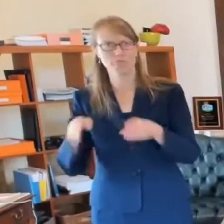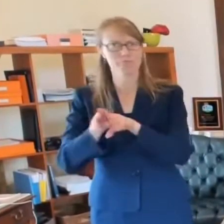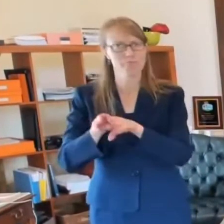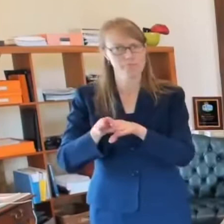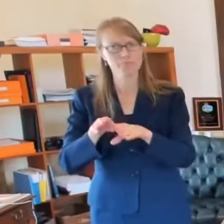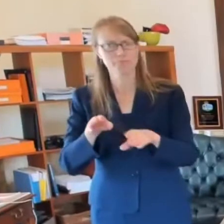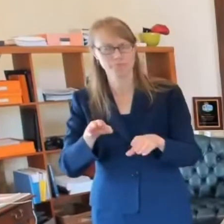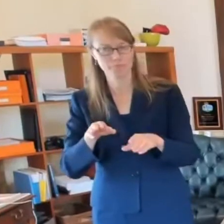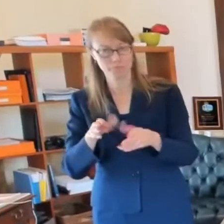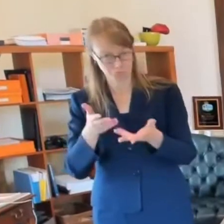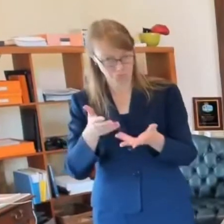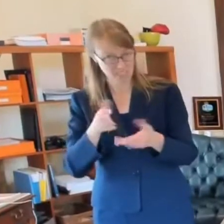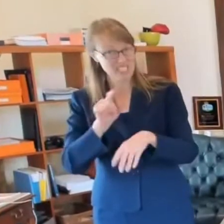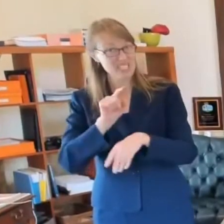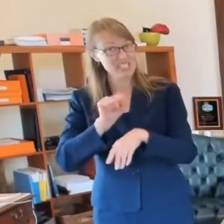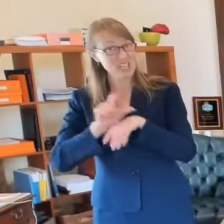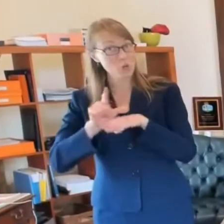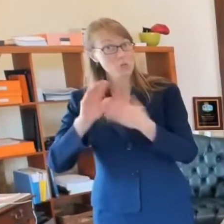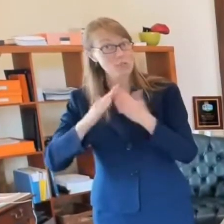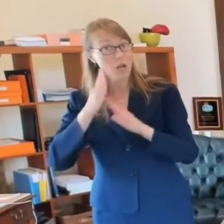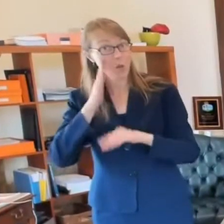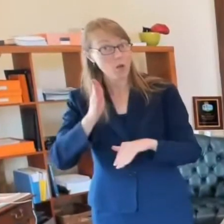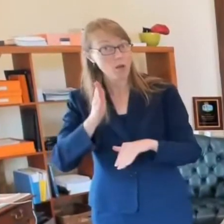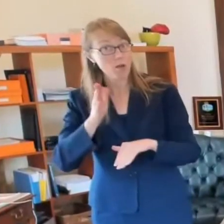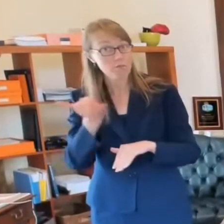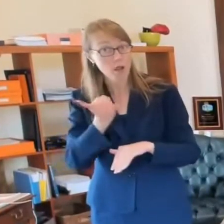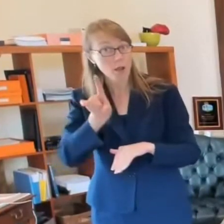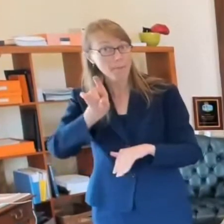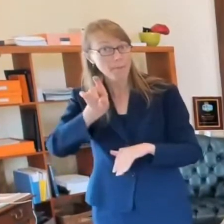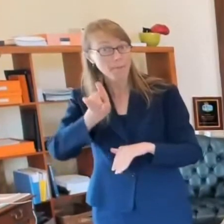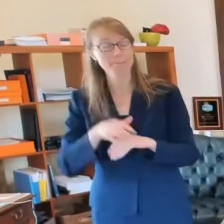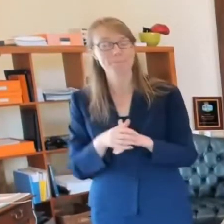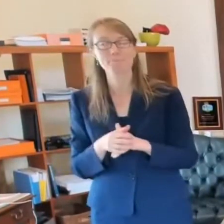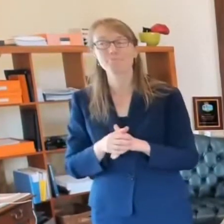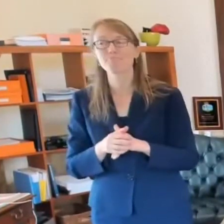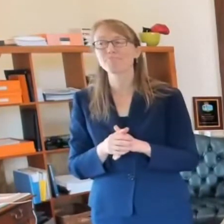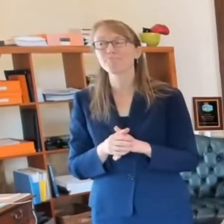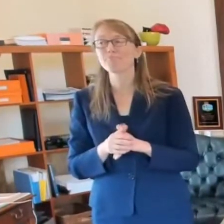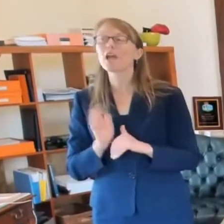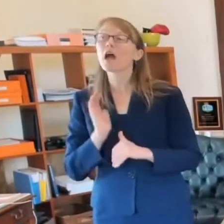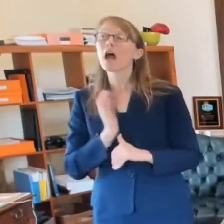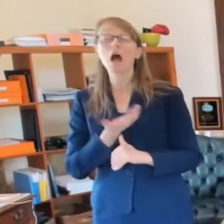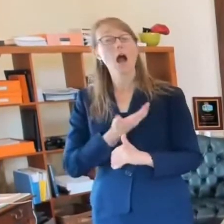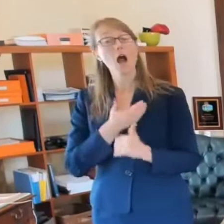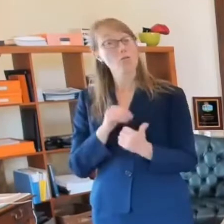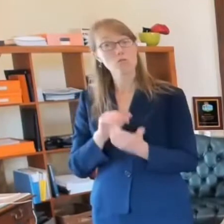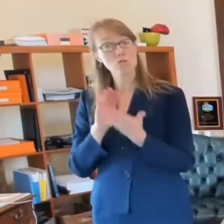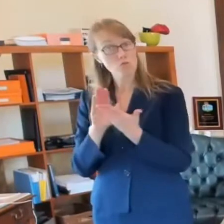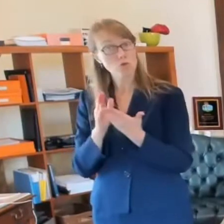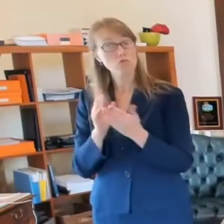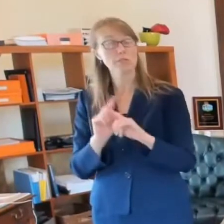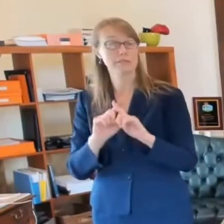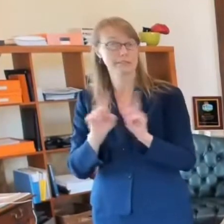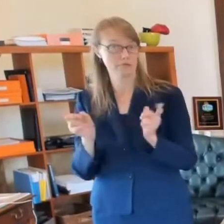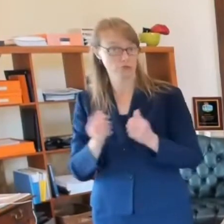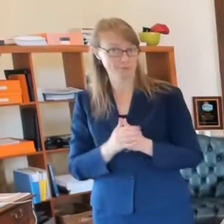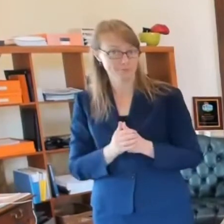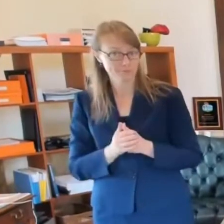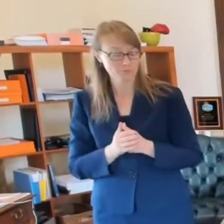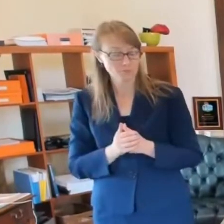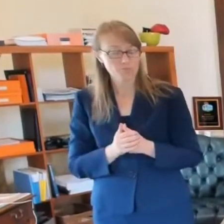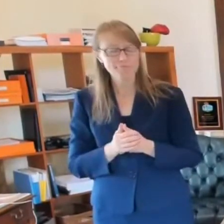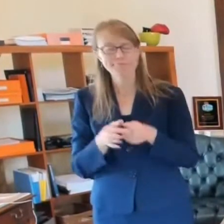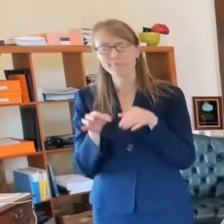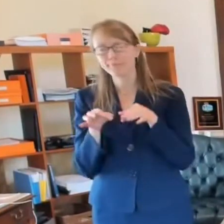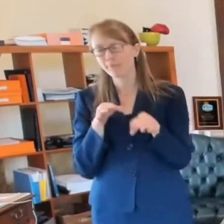the way we have approached this is to issue an order for those bars that are